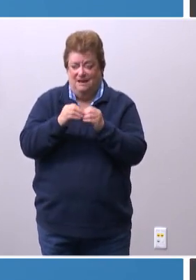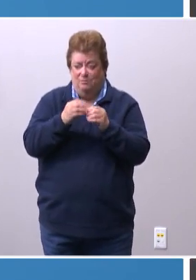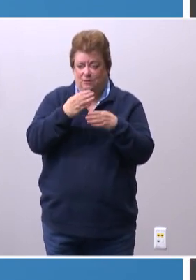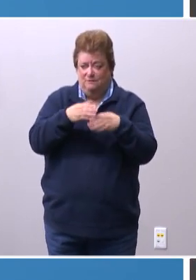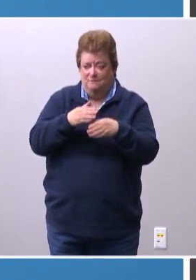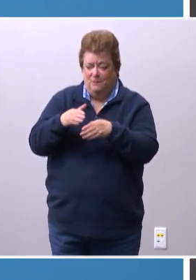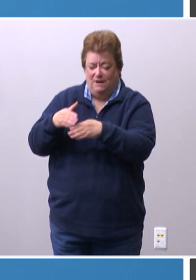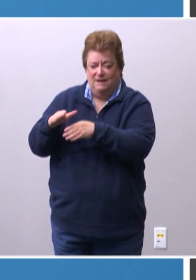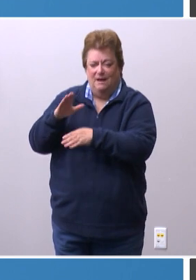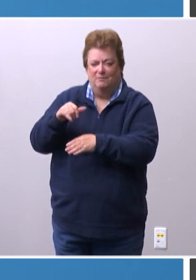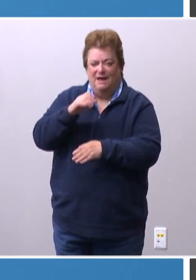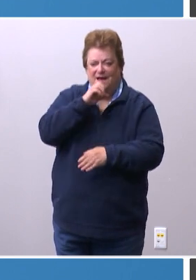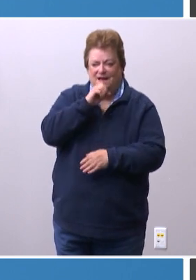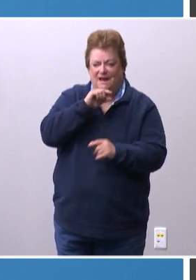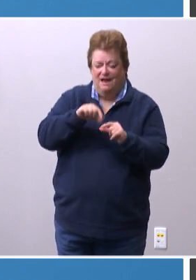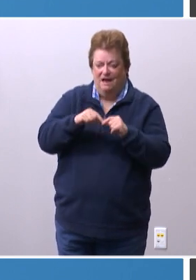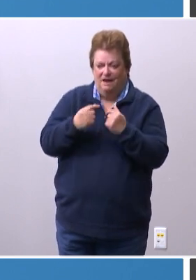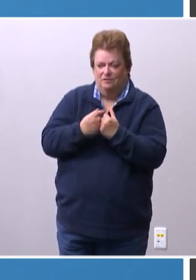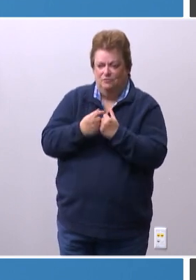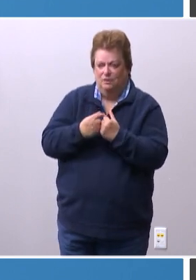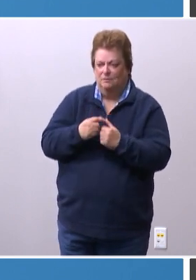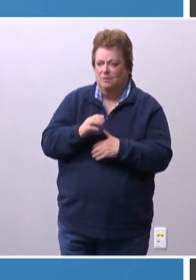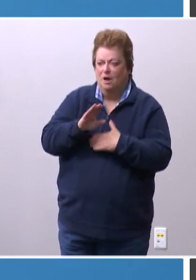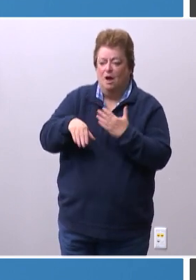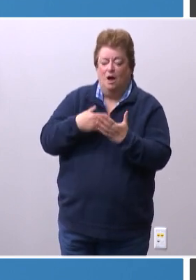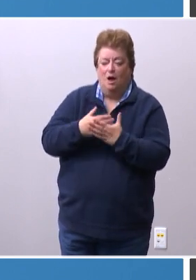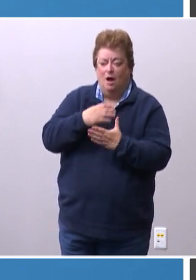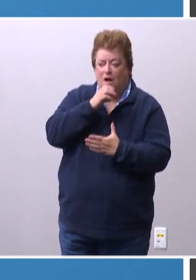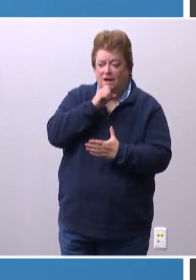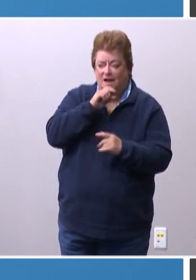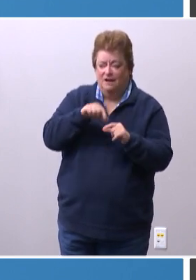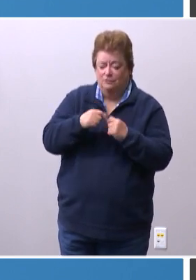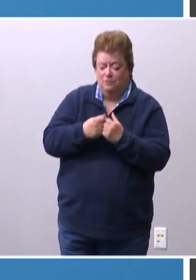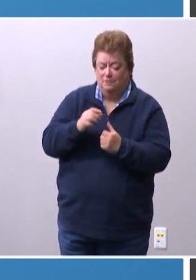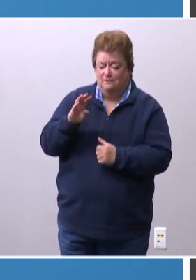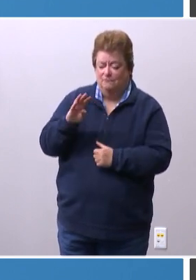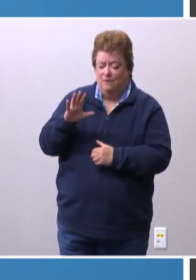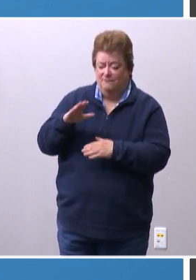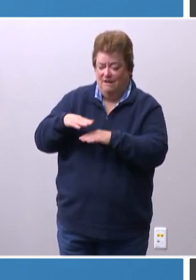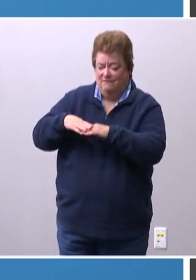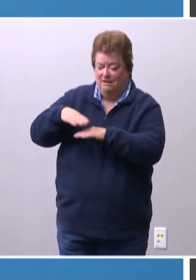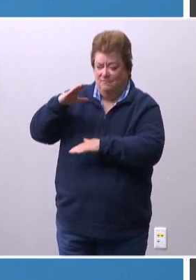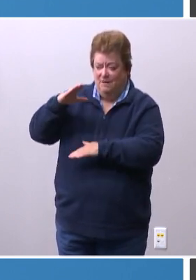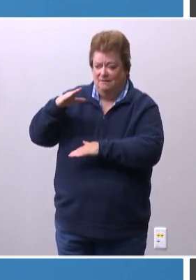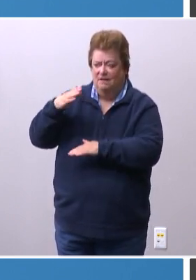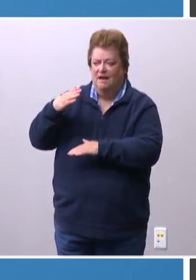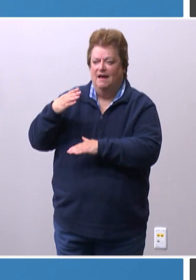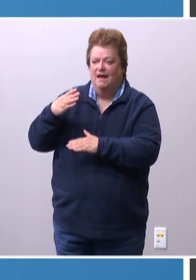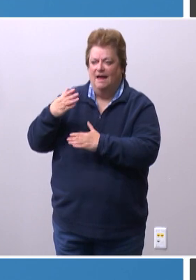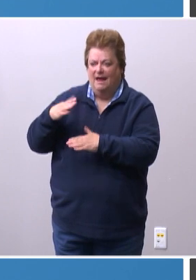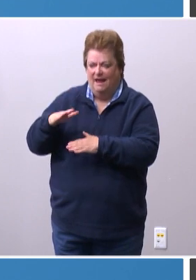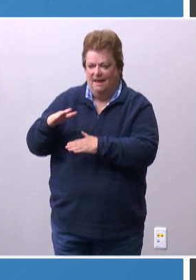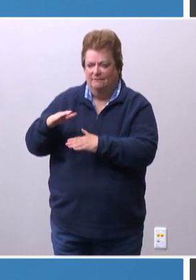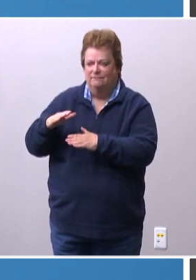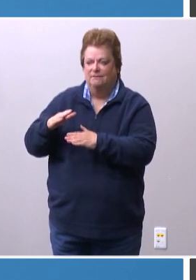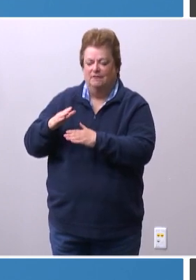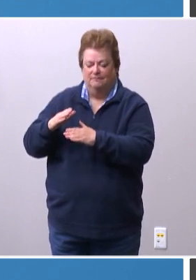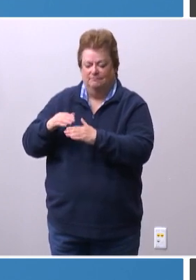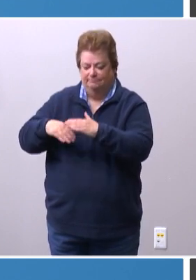age group. As you can see, all age groups age 45 and above have reached and